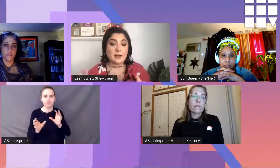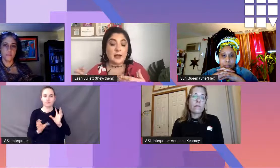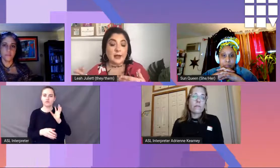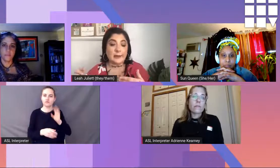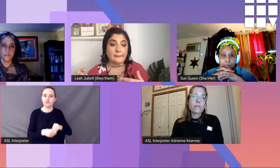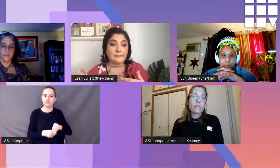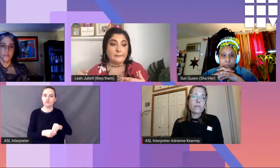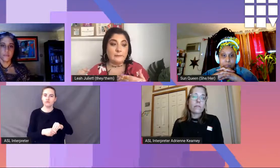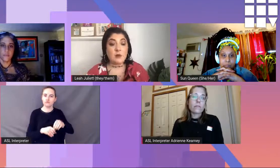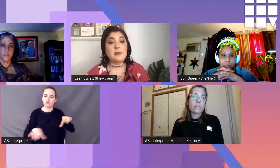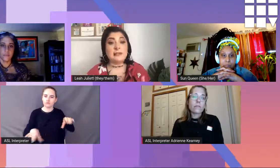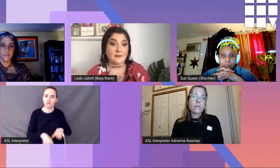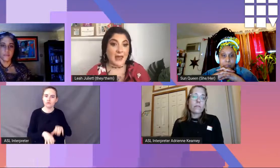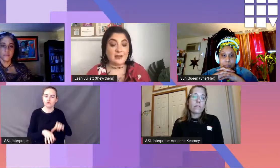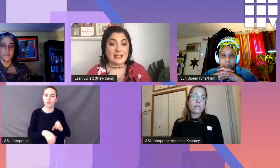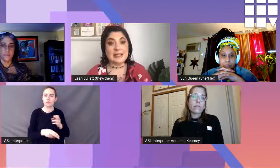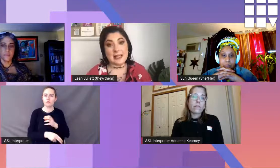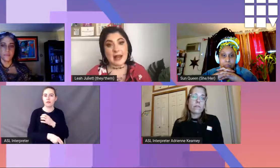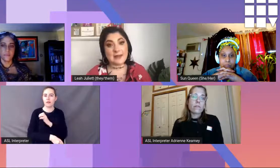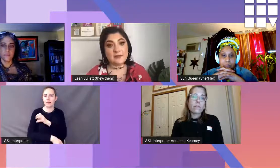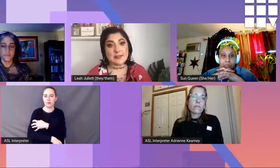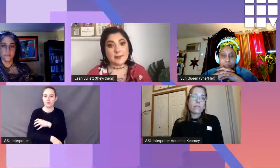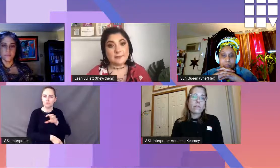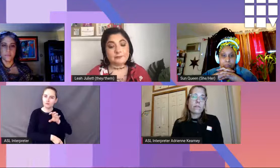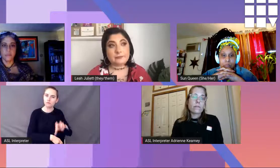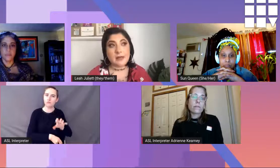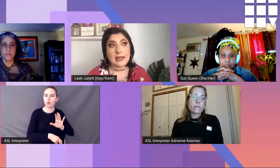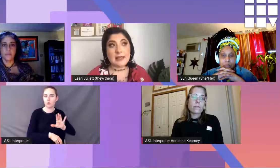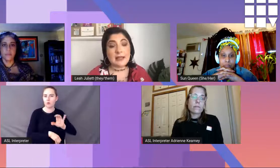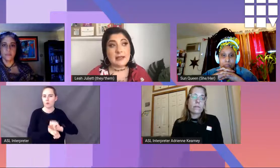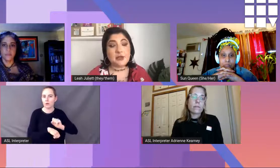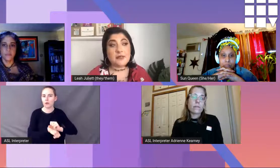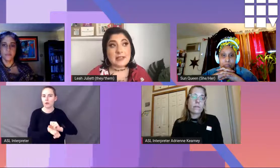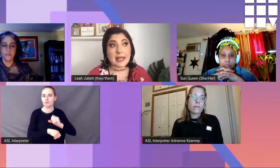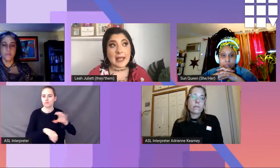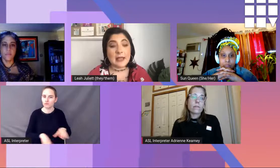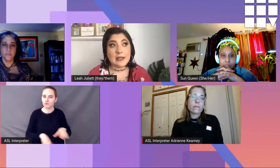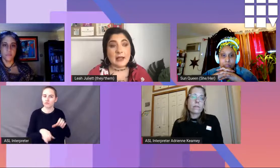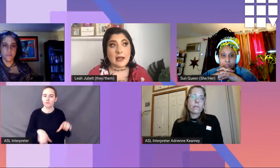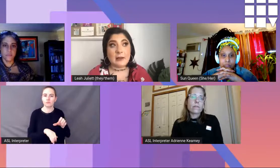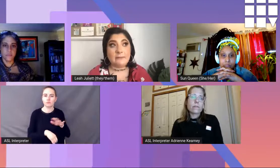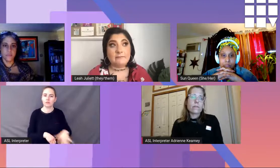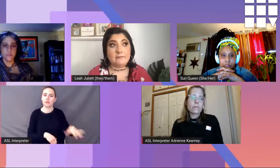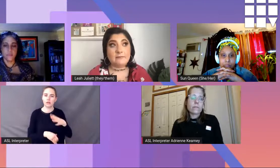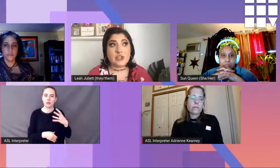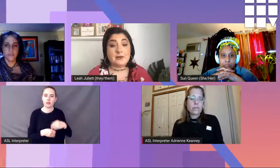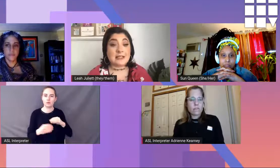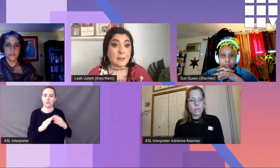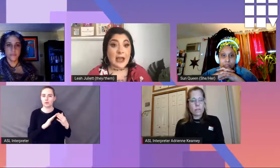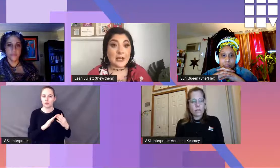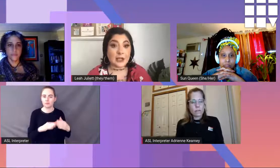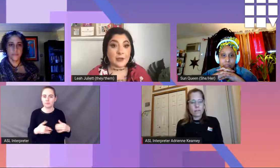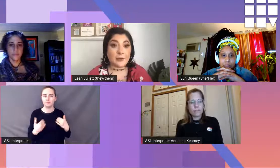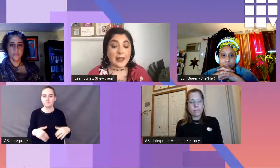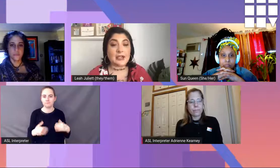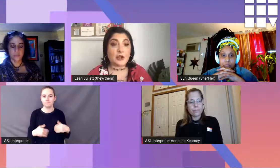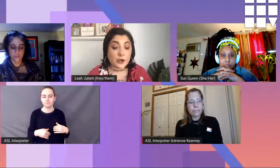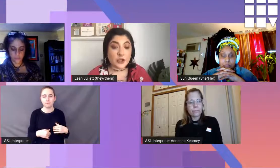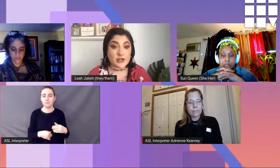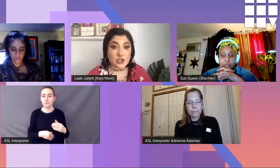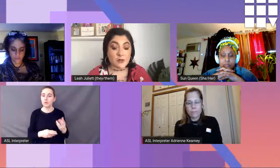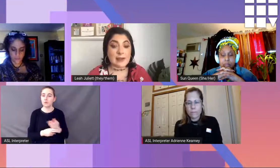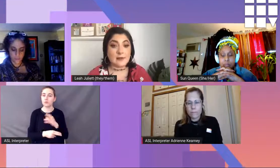lead moments of advocacy and activism, and using it to inspire you